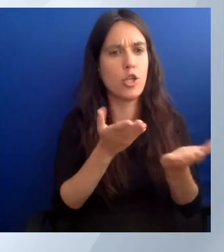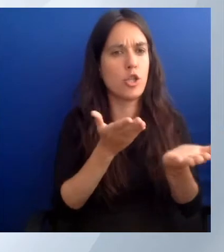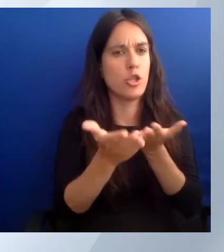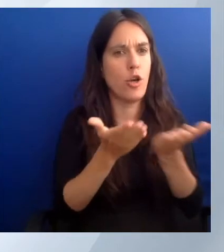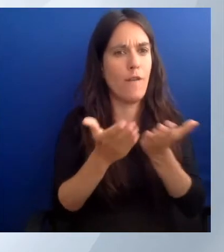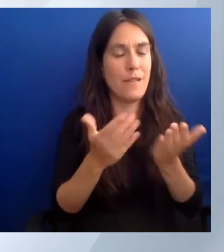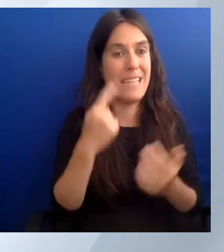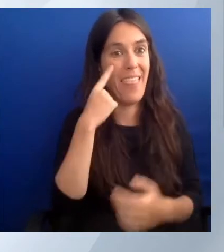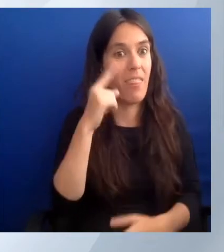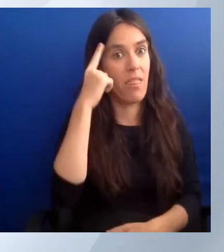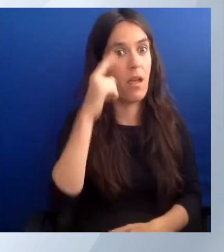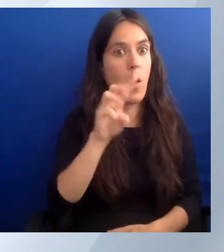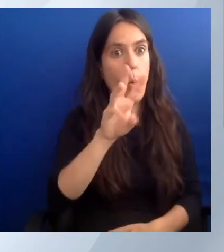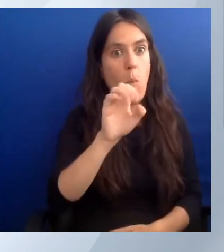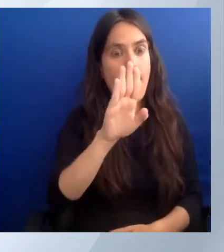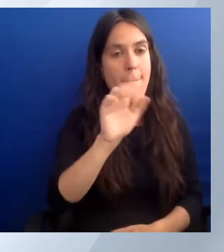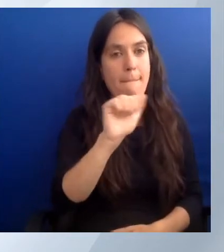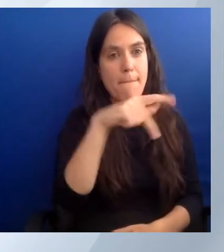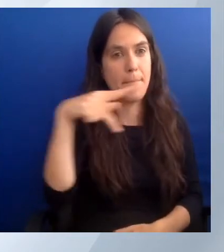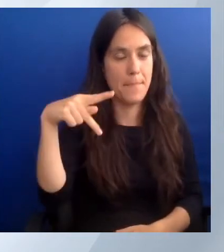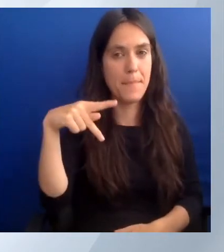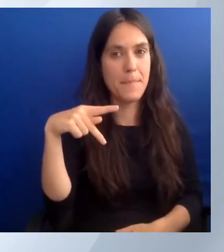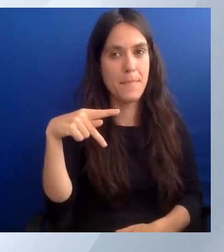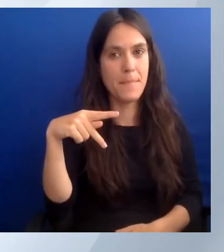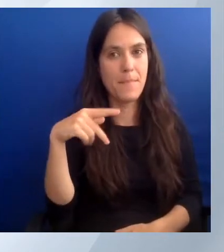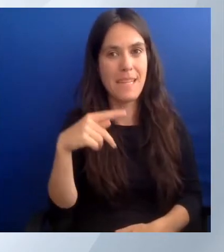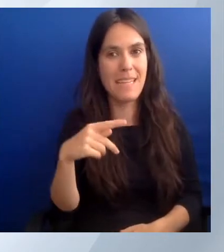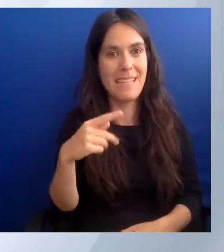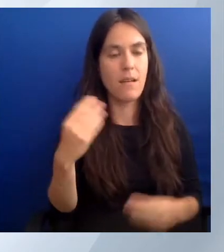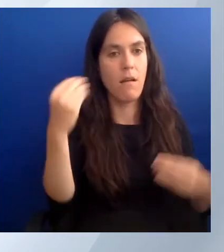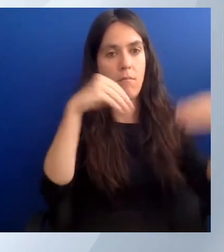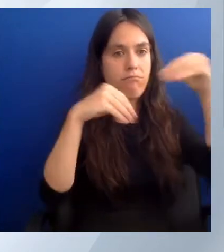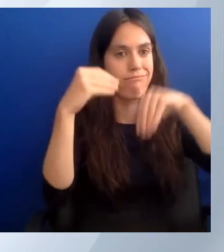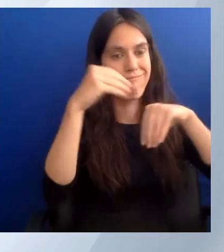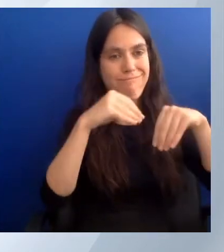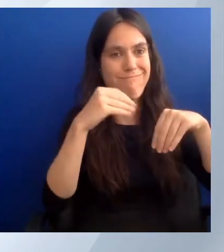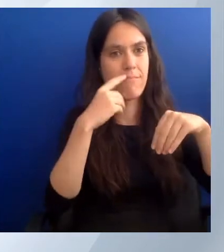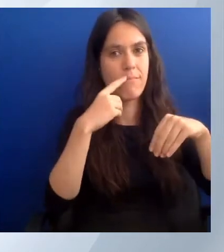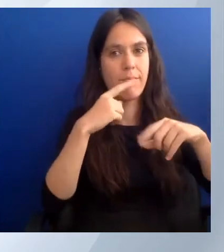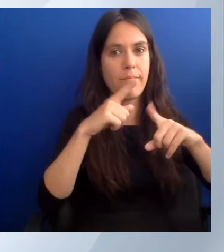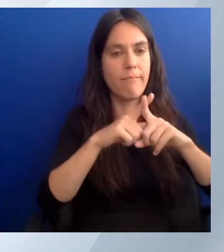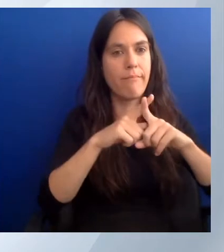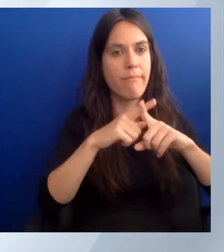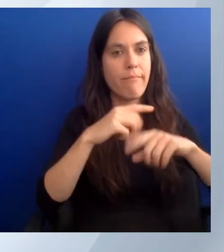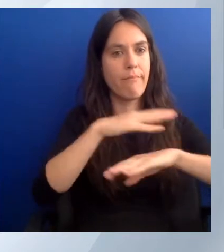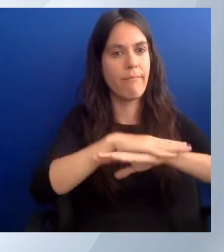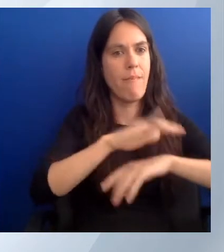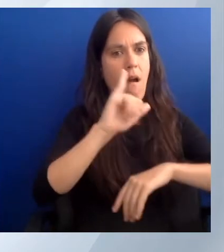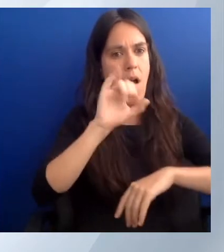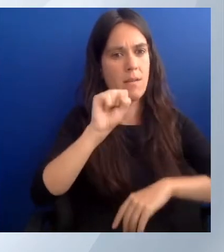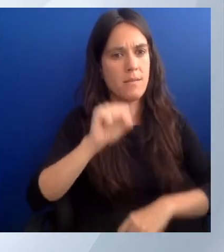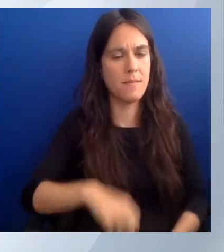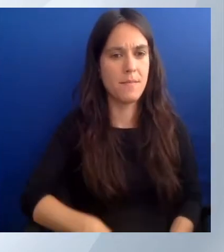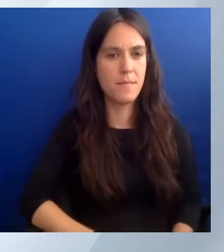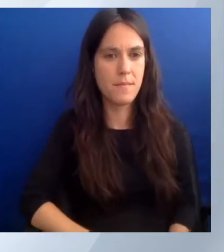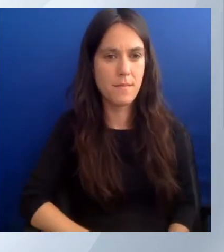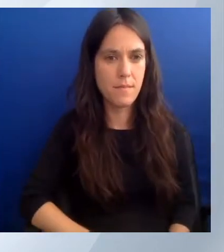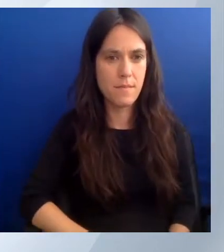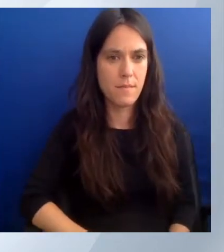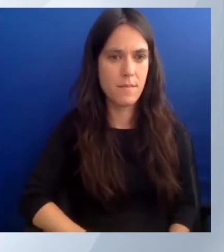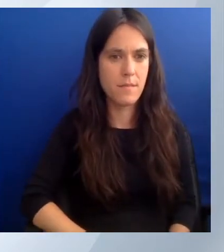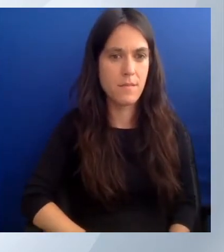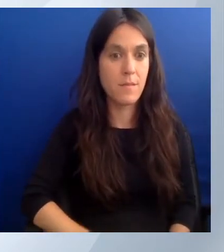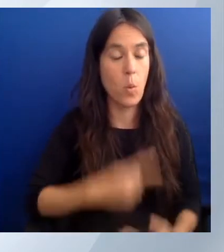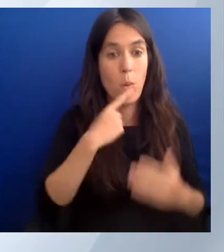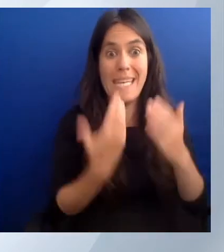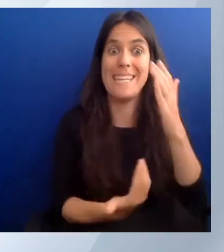the IIS for your application, the app service plan, you can think of that as a metal that your IIS is running on. So we're going to create a new one for